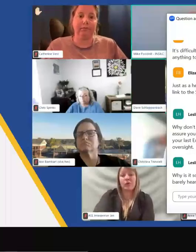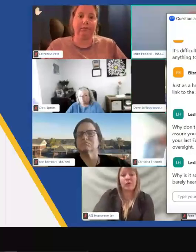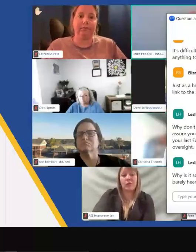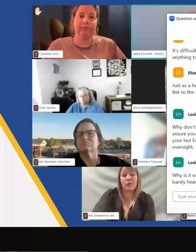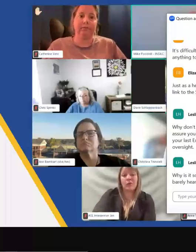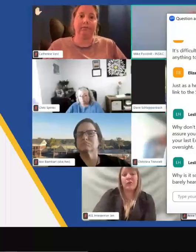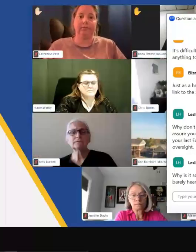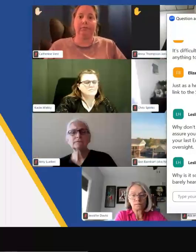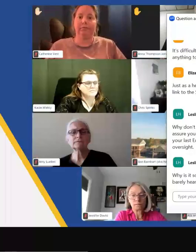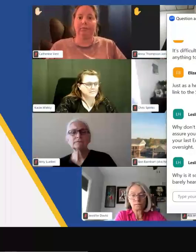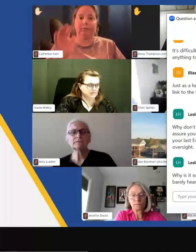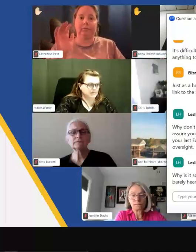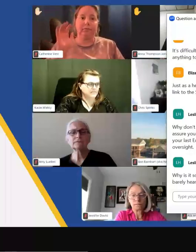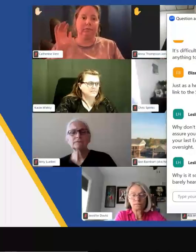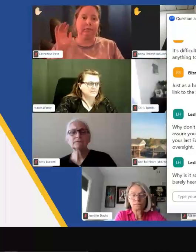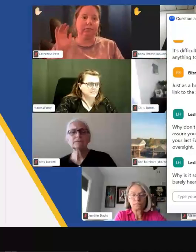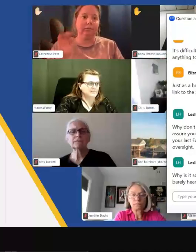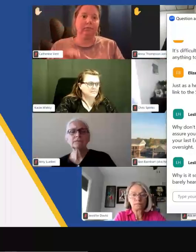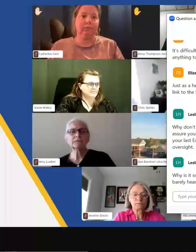Okay, good. That's good feedback.